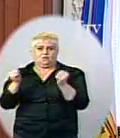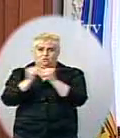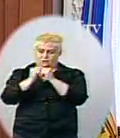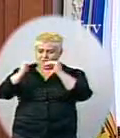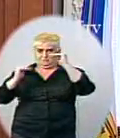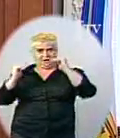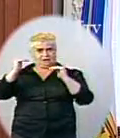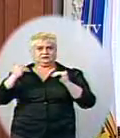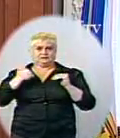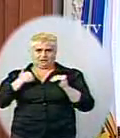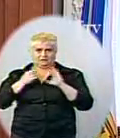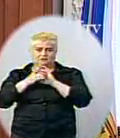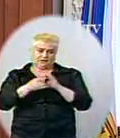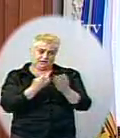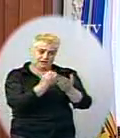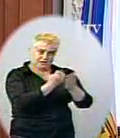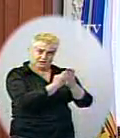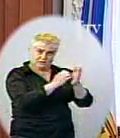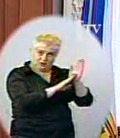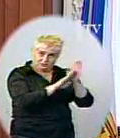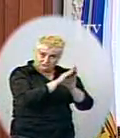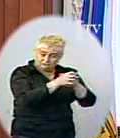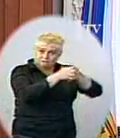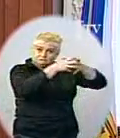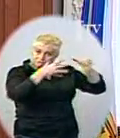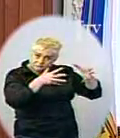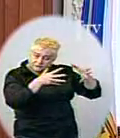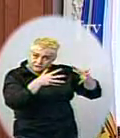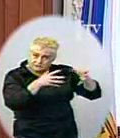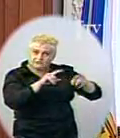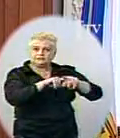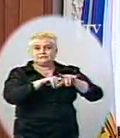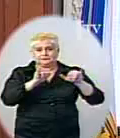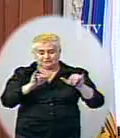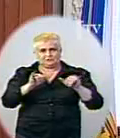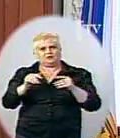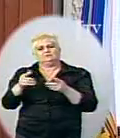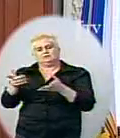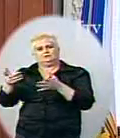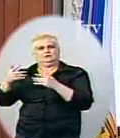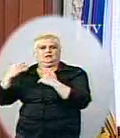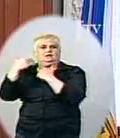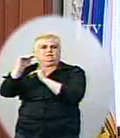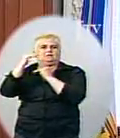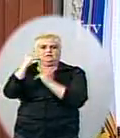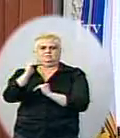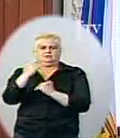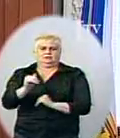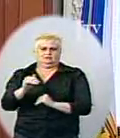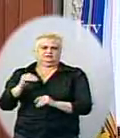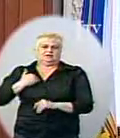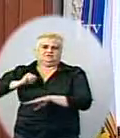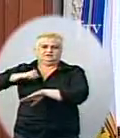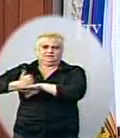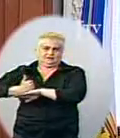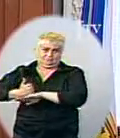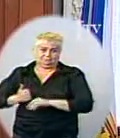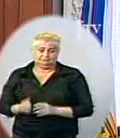that balances significant economic development potential with the need for regulation within industry.